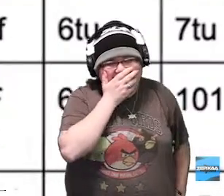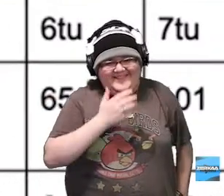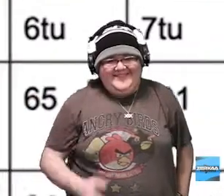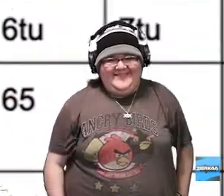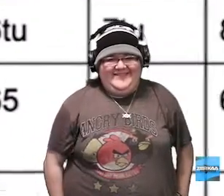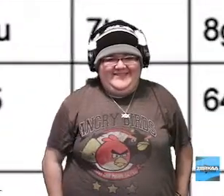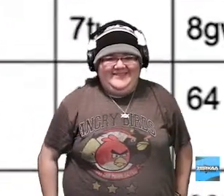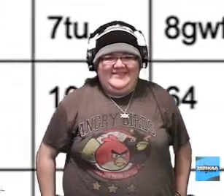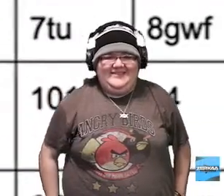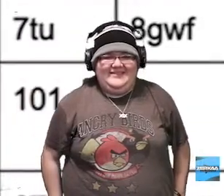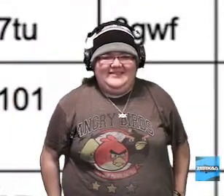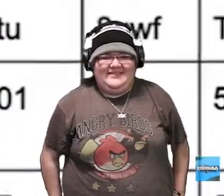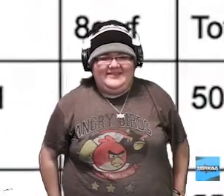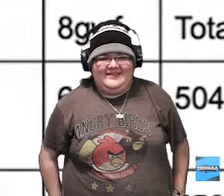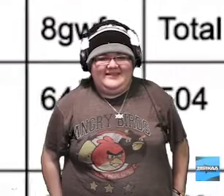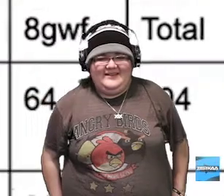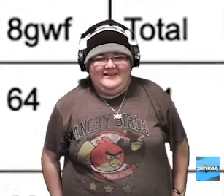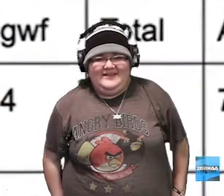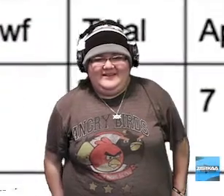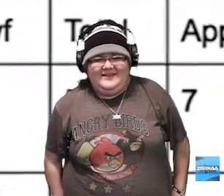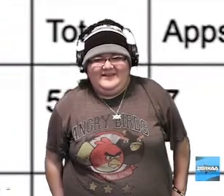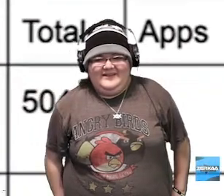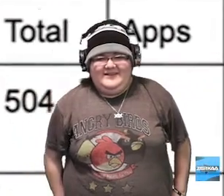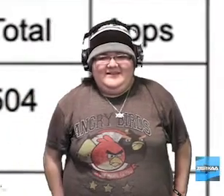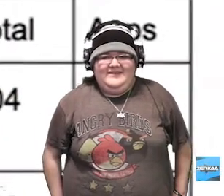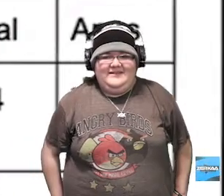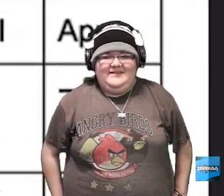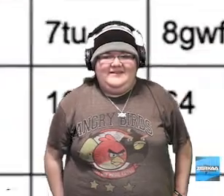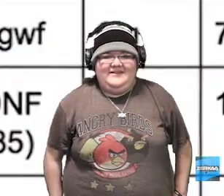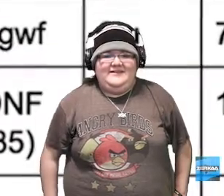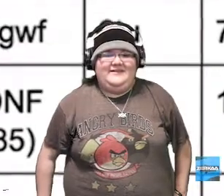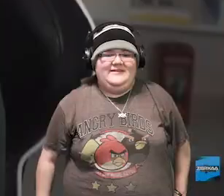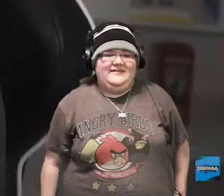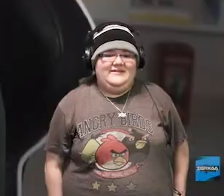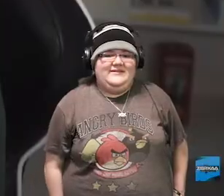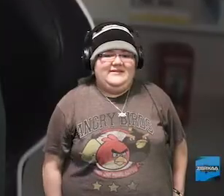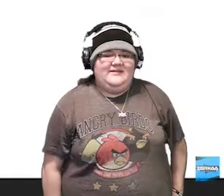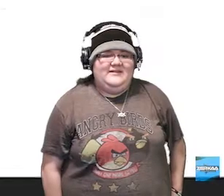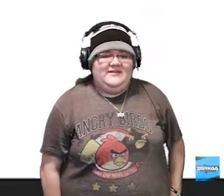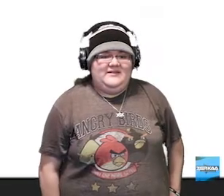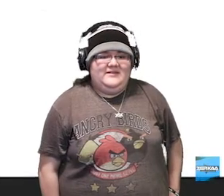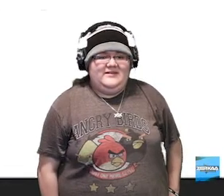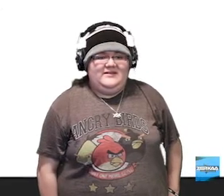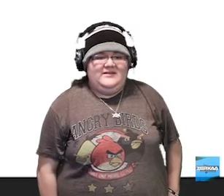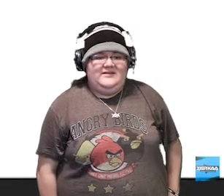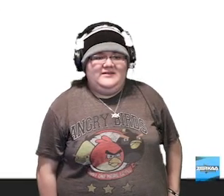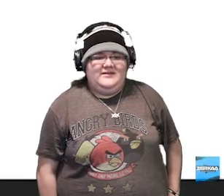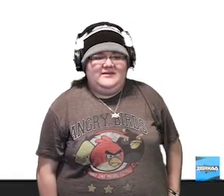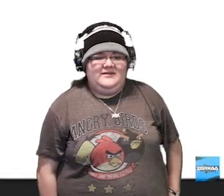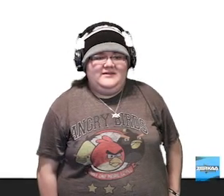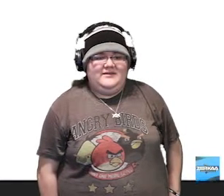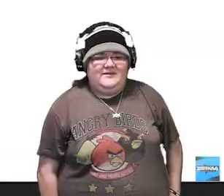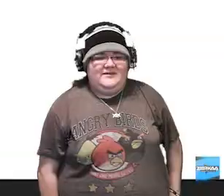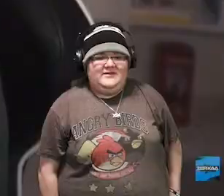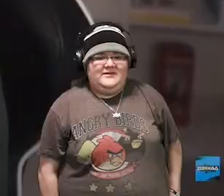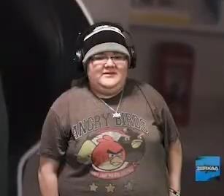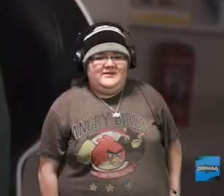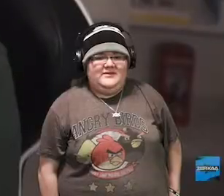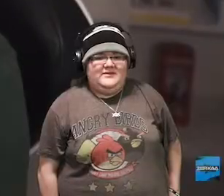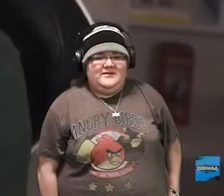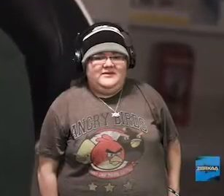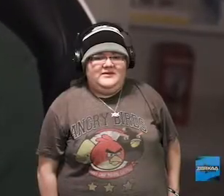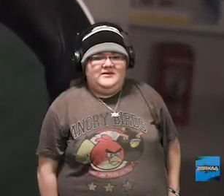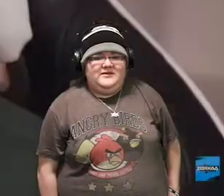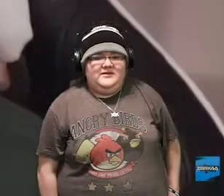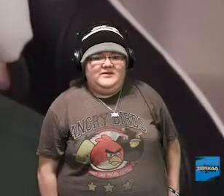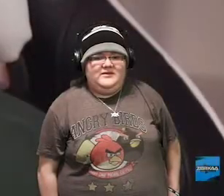2020. Midway through 2020, Josh is winning, Harry is last, but only 20 strokes is the positions from 1st to 7th. Am I winning? True, Simon's winning. He's got 69 strokes per video. I'm